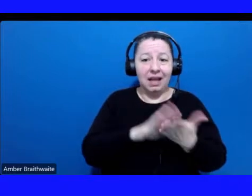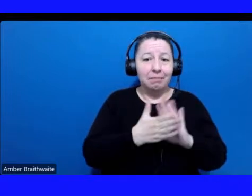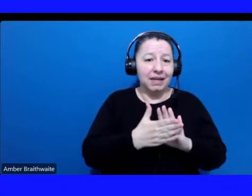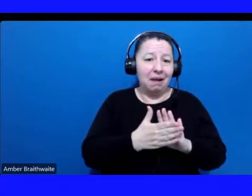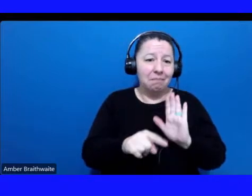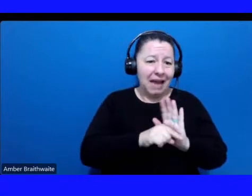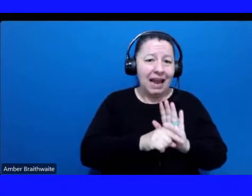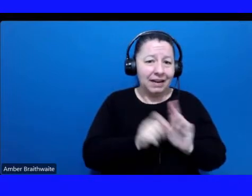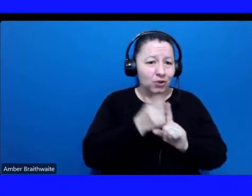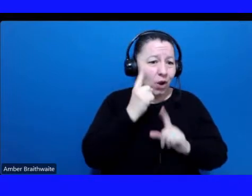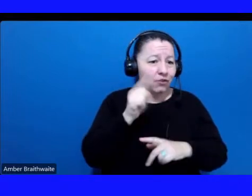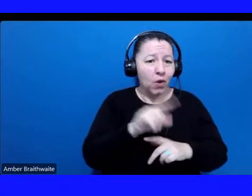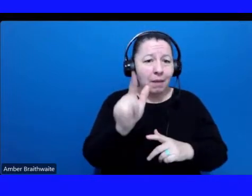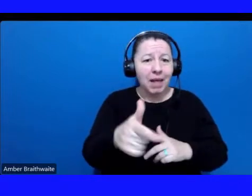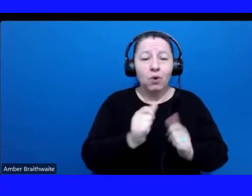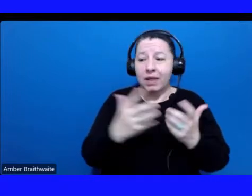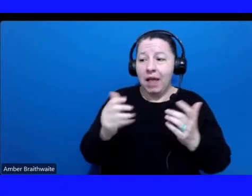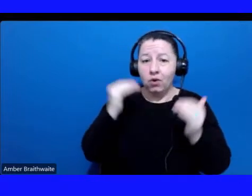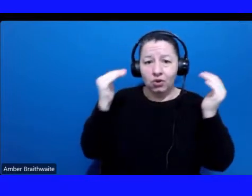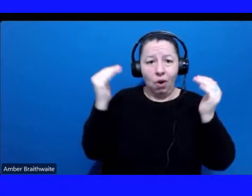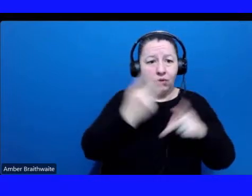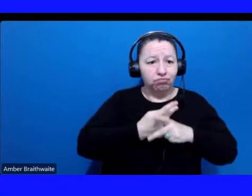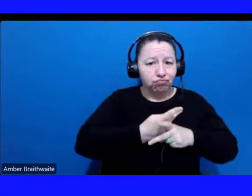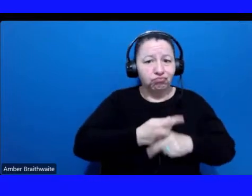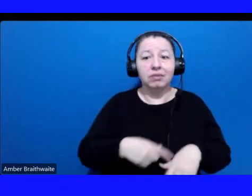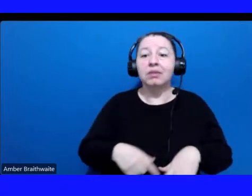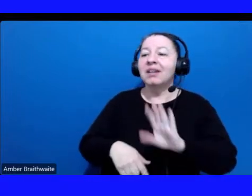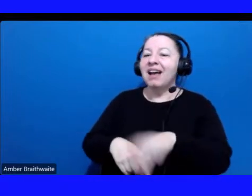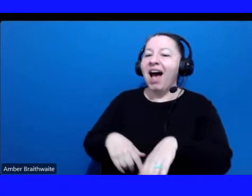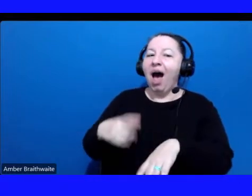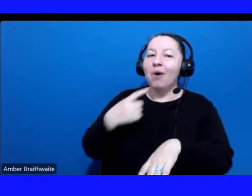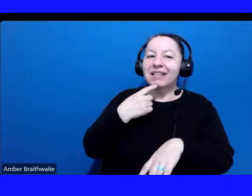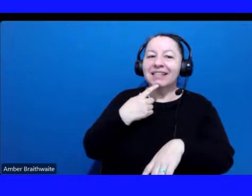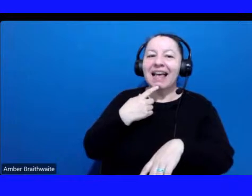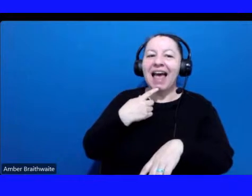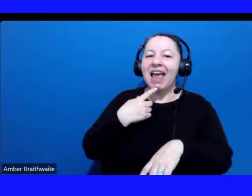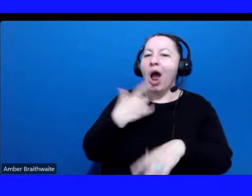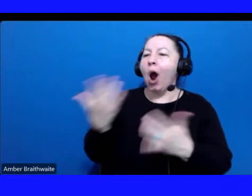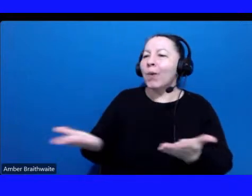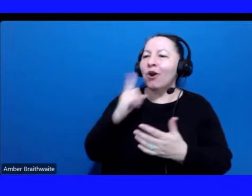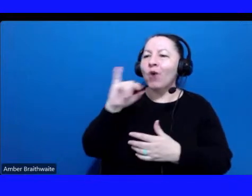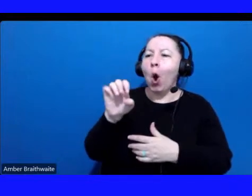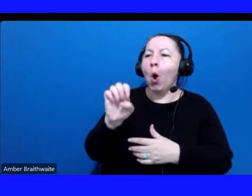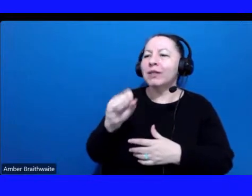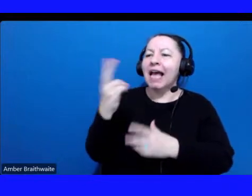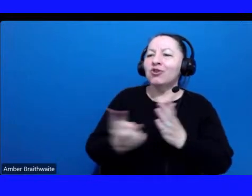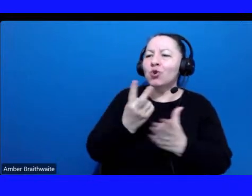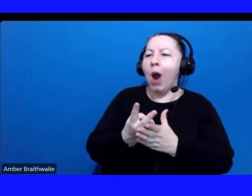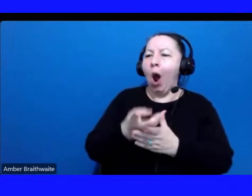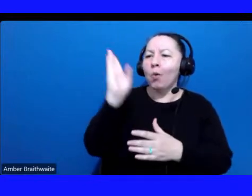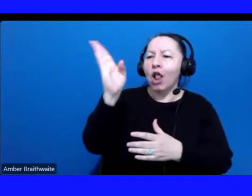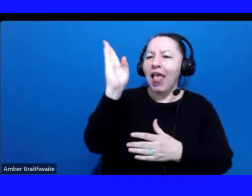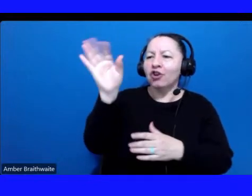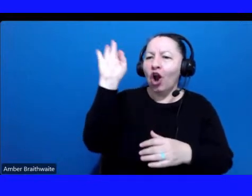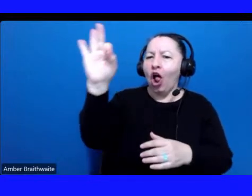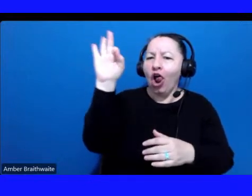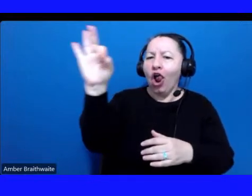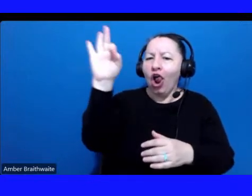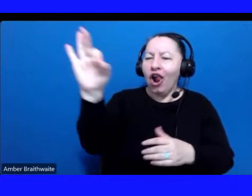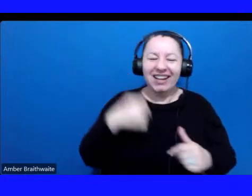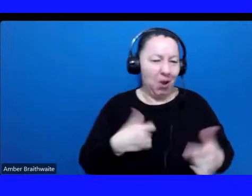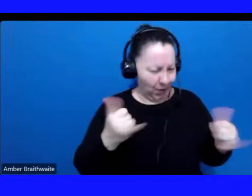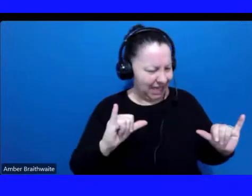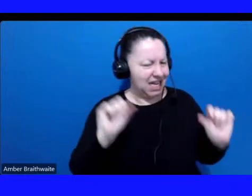insurance, and therefore Medicaid, because Medicaid is based on paying for the same things health insurance pays for, except for lower income